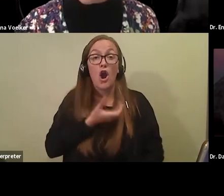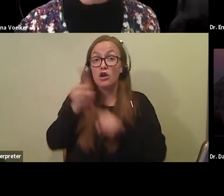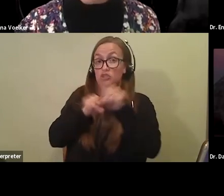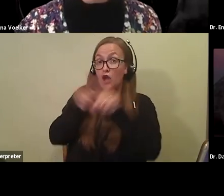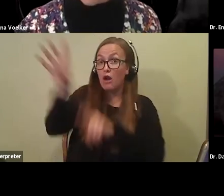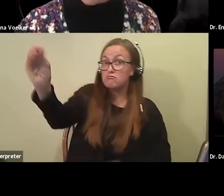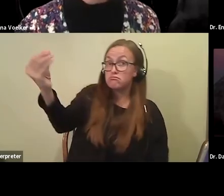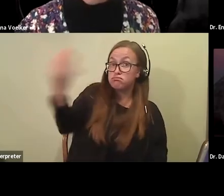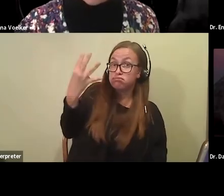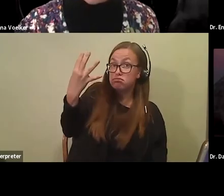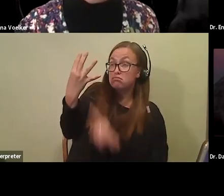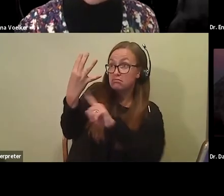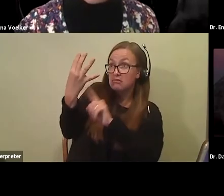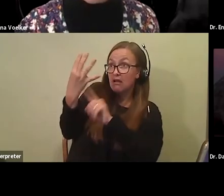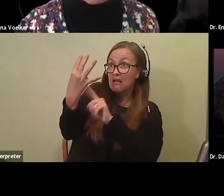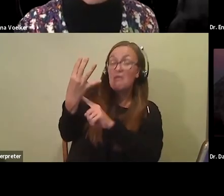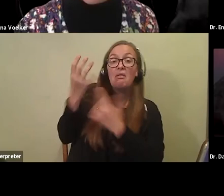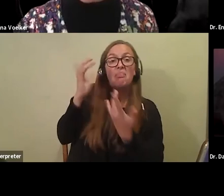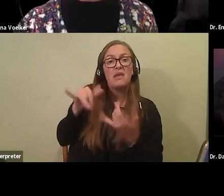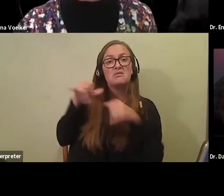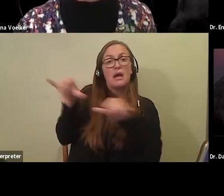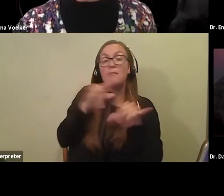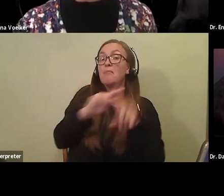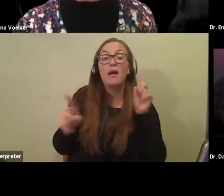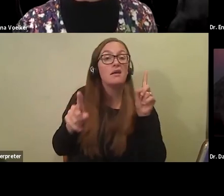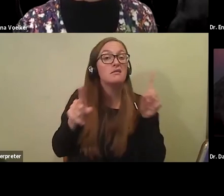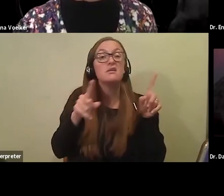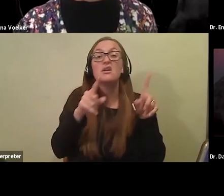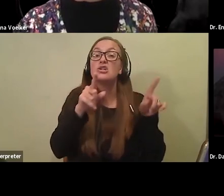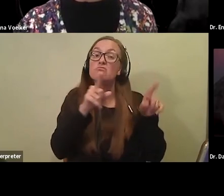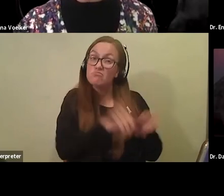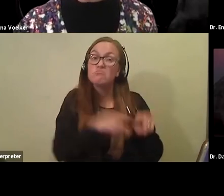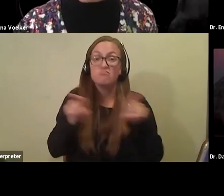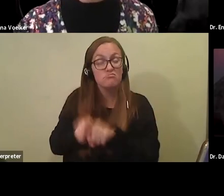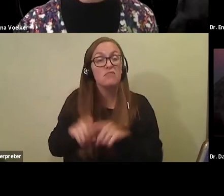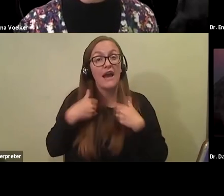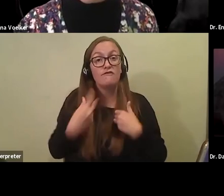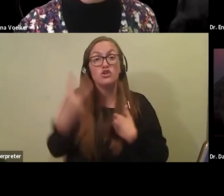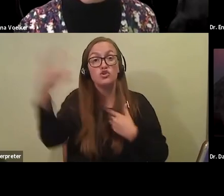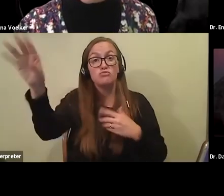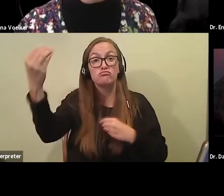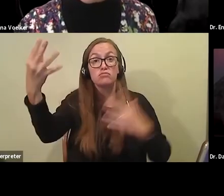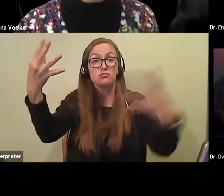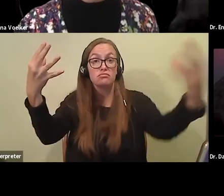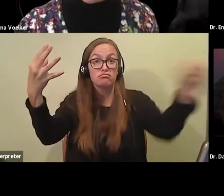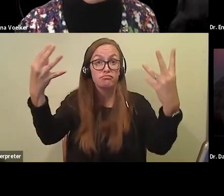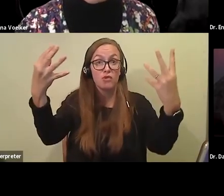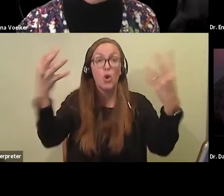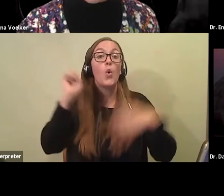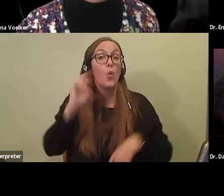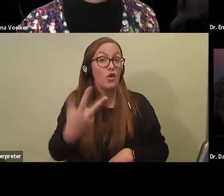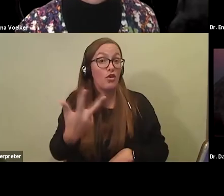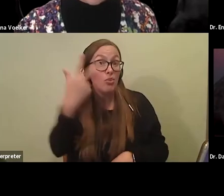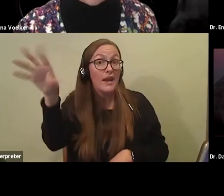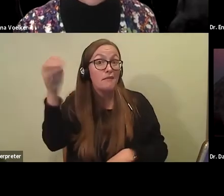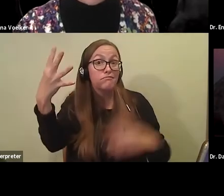binary stars or even triple stars are actually very, very common. Roughly half the stars in the galaxy that we know exist in multiples, like